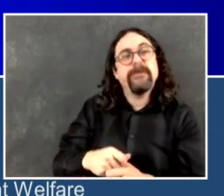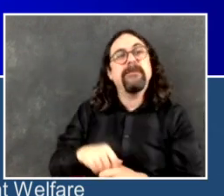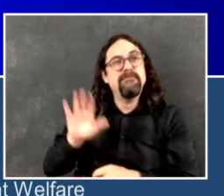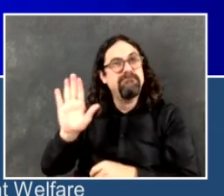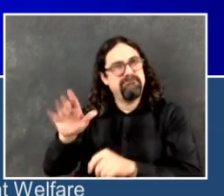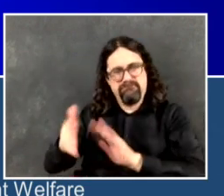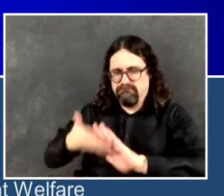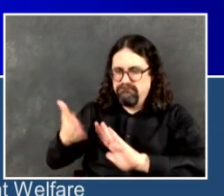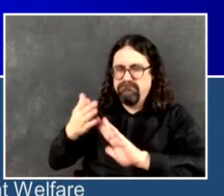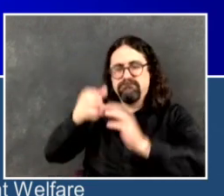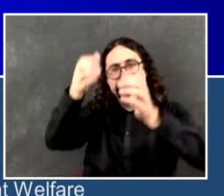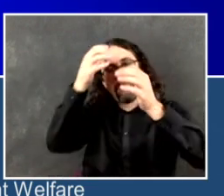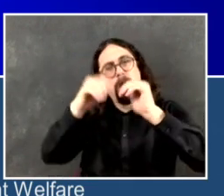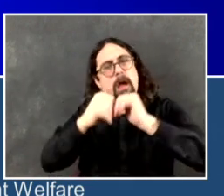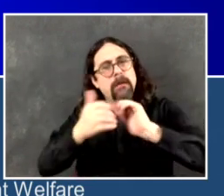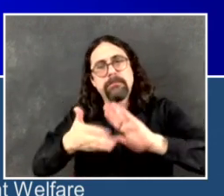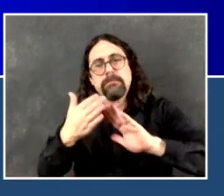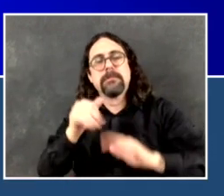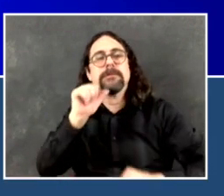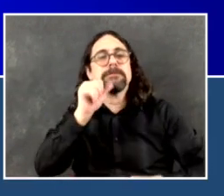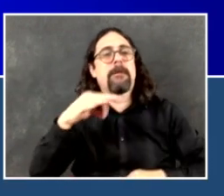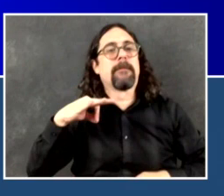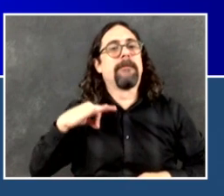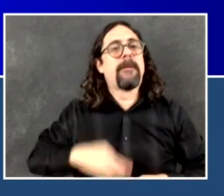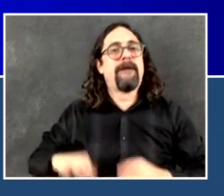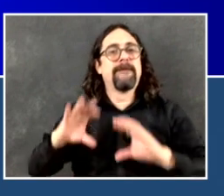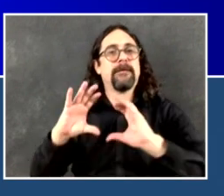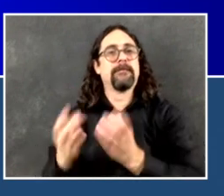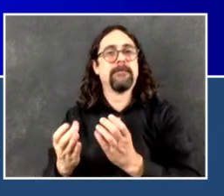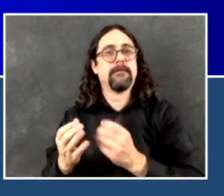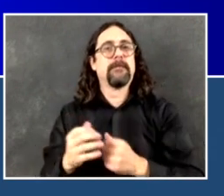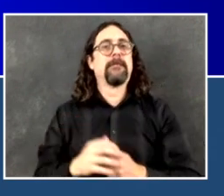And her co-chair